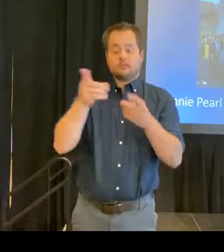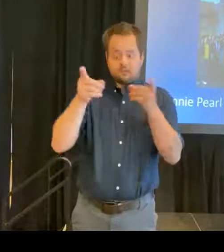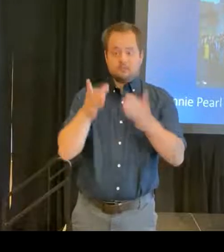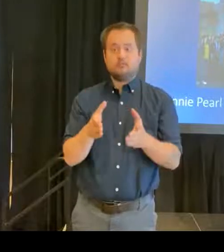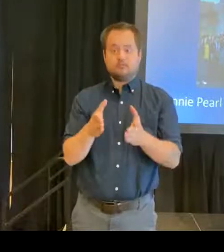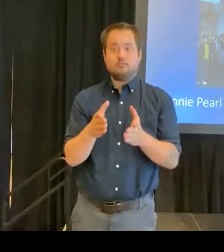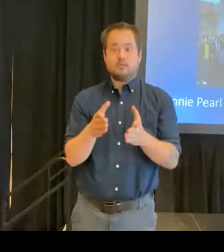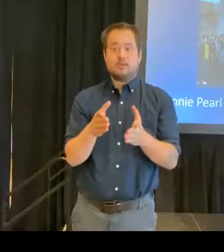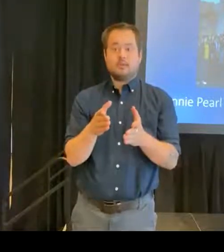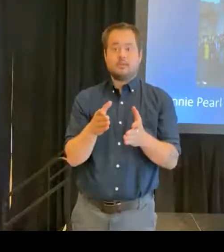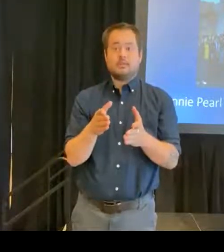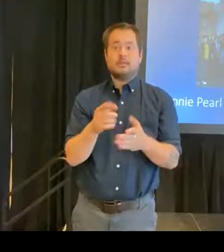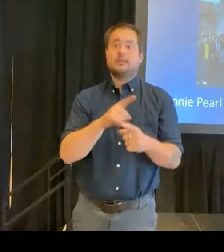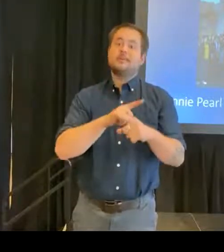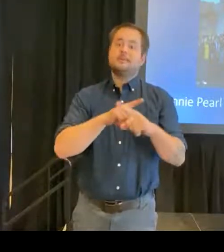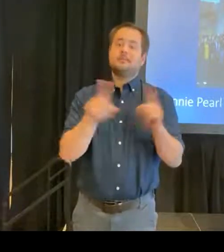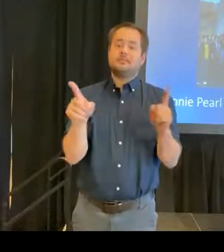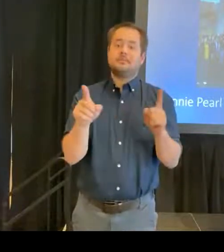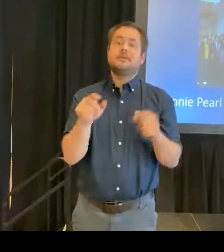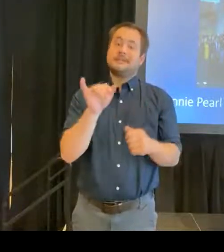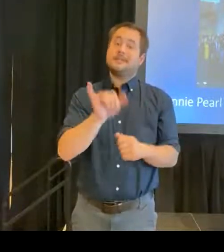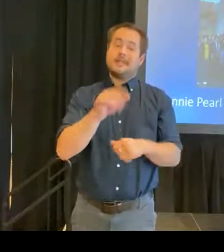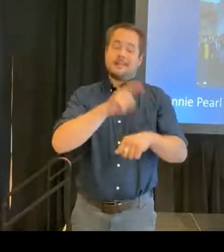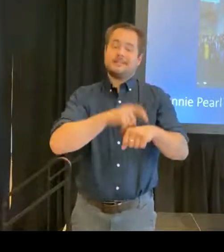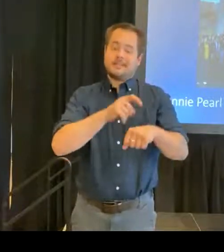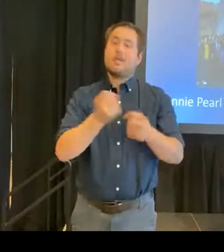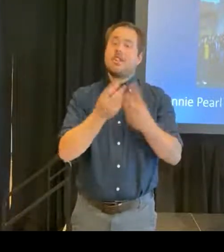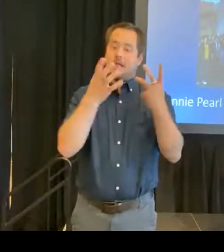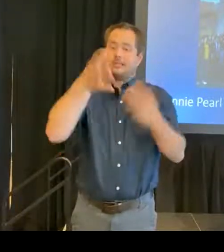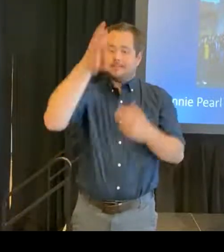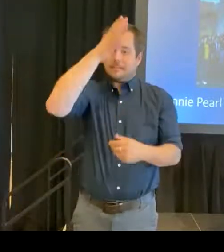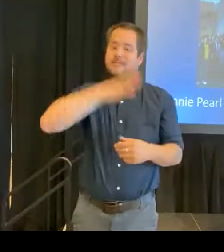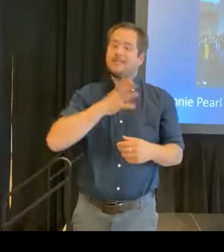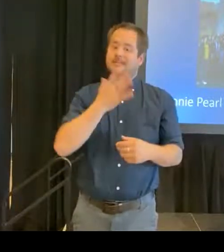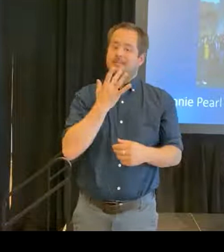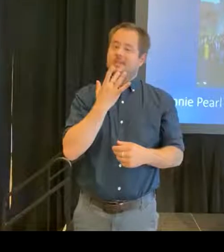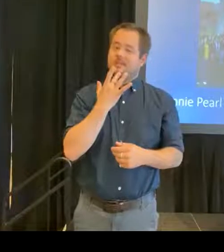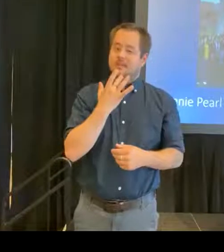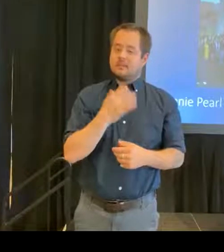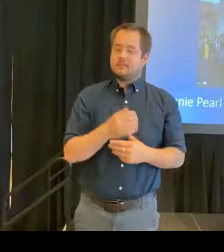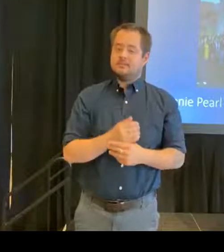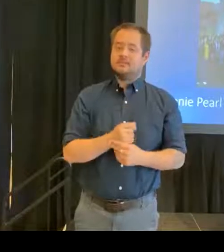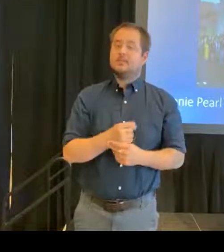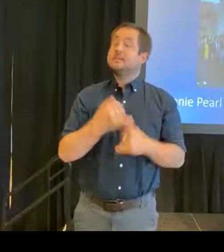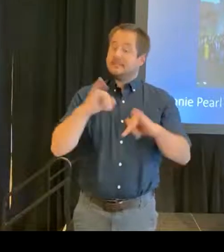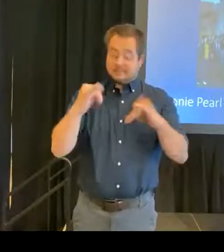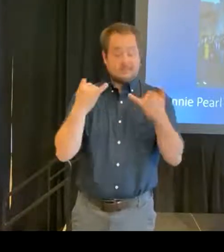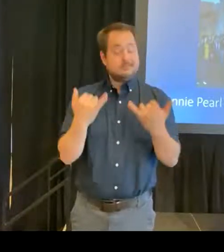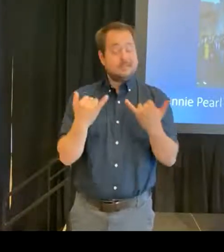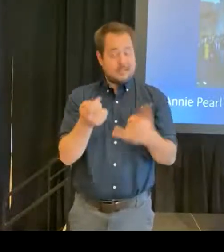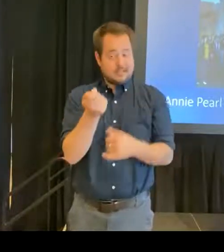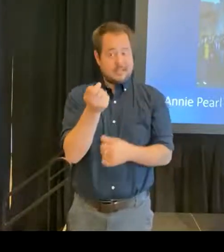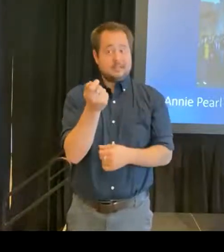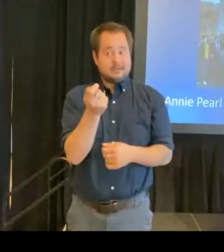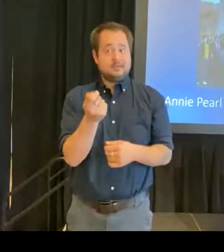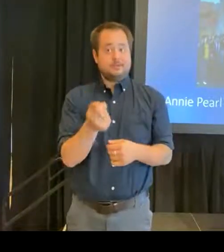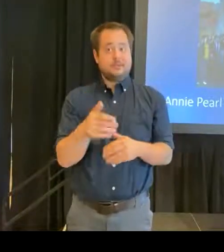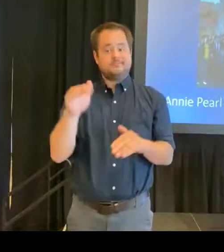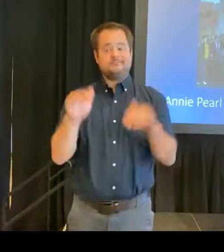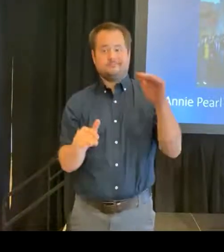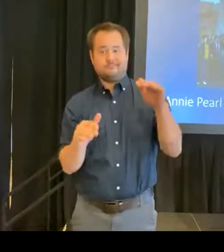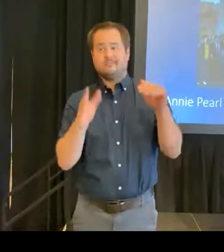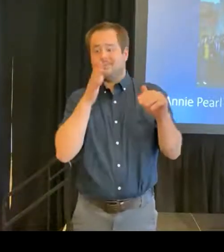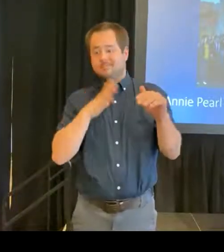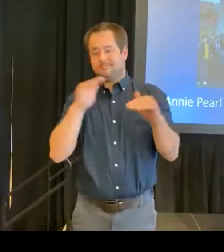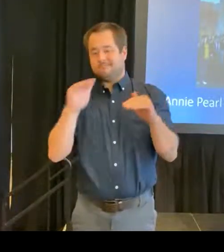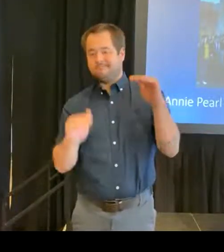but well, a lot of male chauvinist going on there. There's still something going on there with them guys, you know,